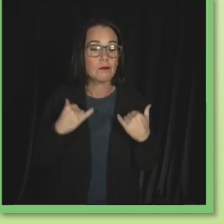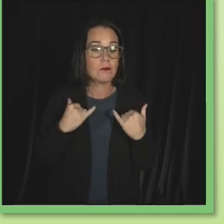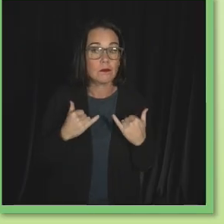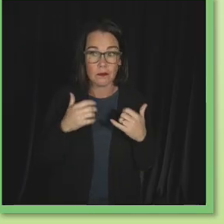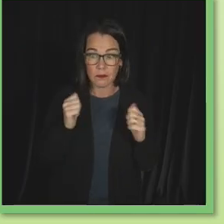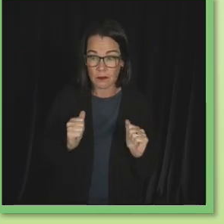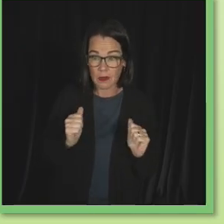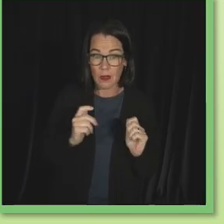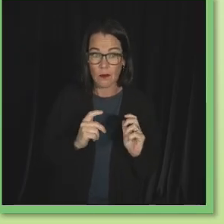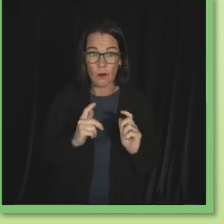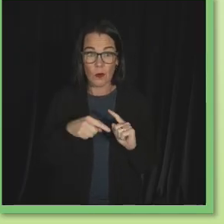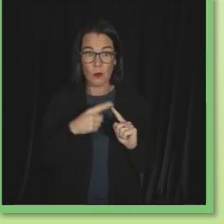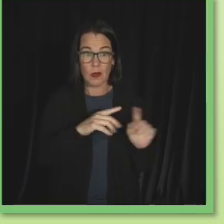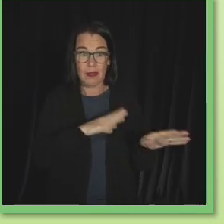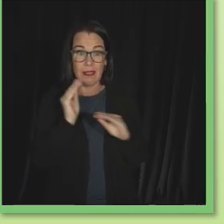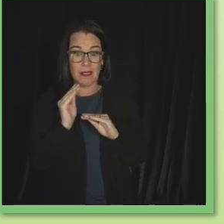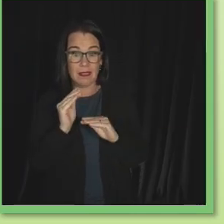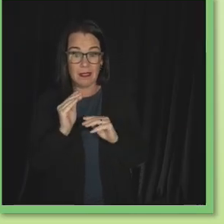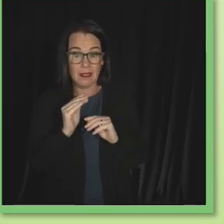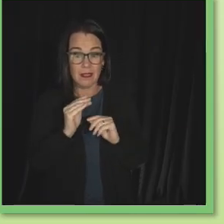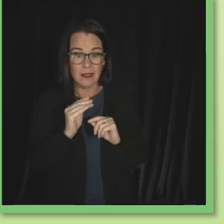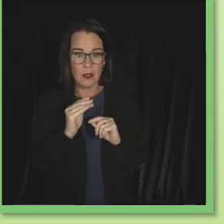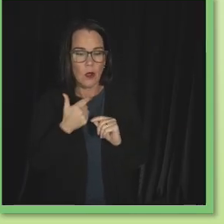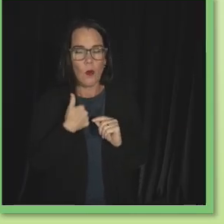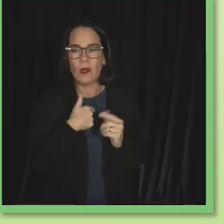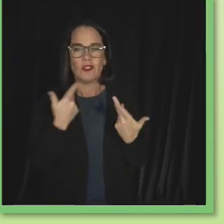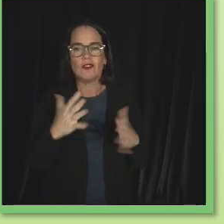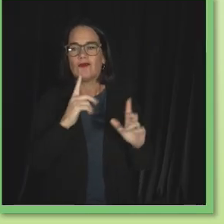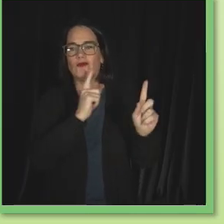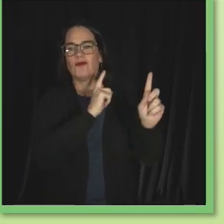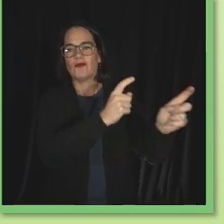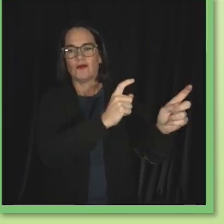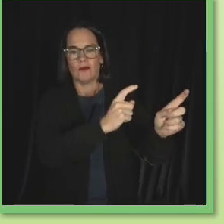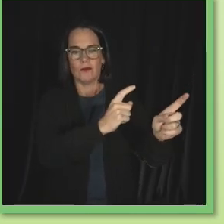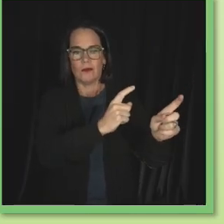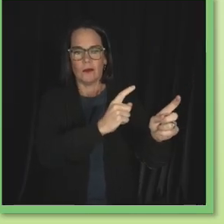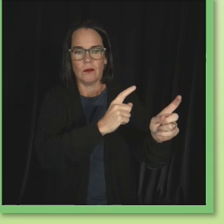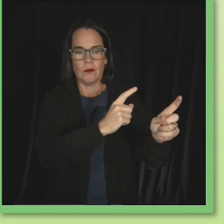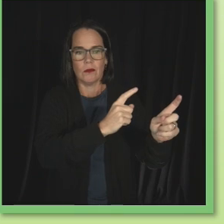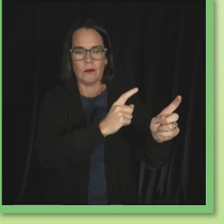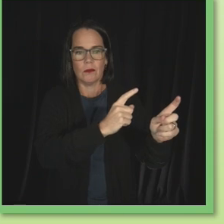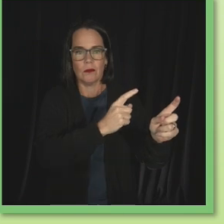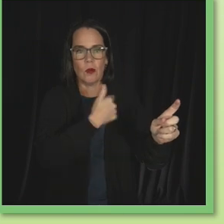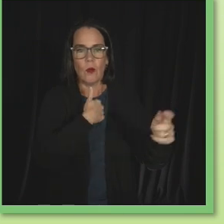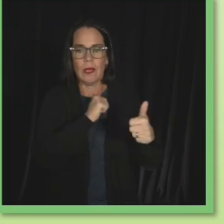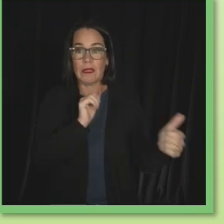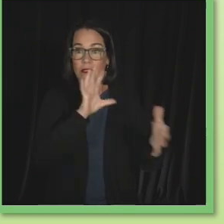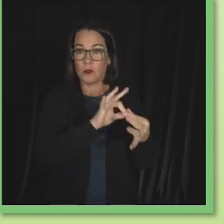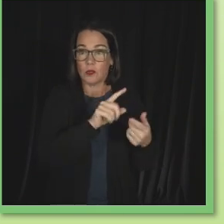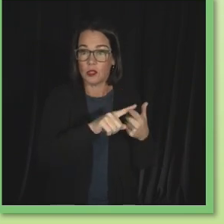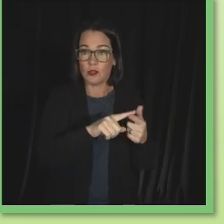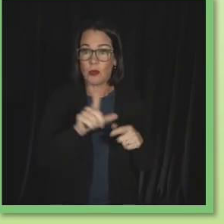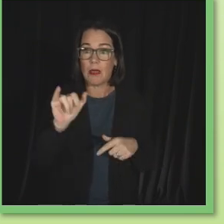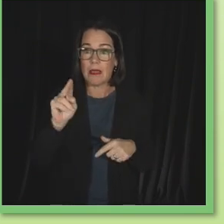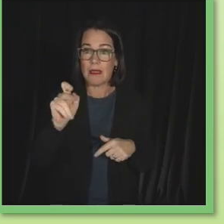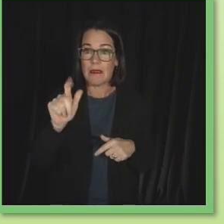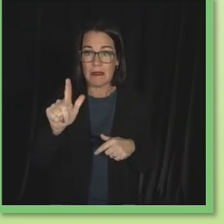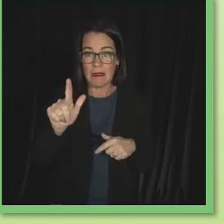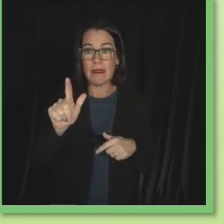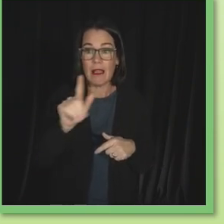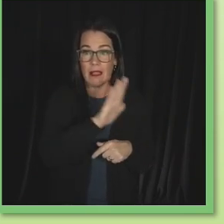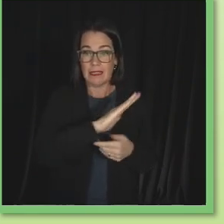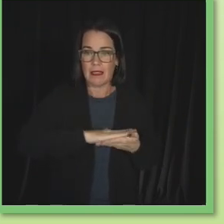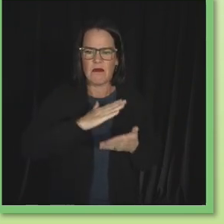live in a stage. Let's donate it if we can switch to Lionel laptop. Let's do the donation here,